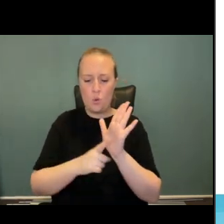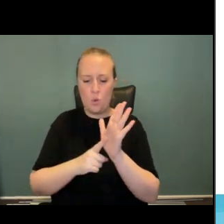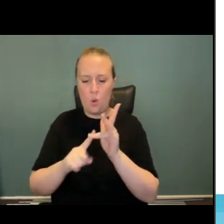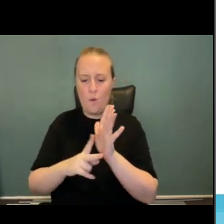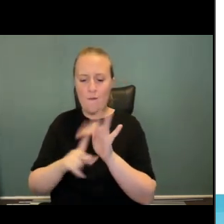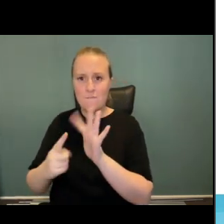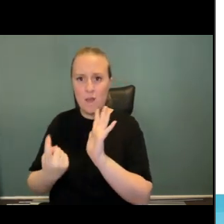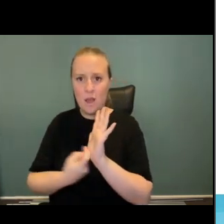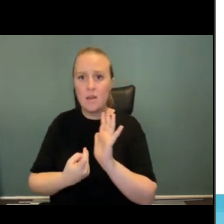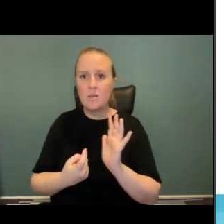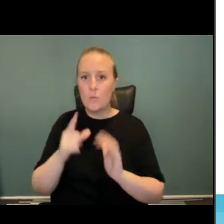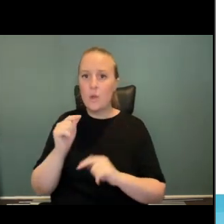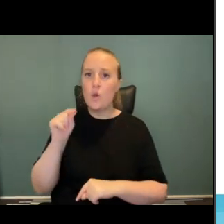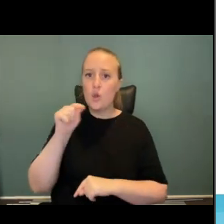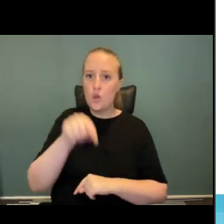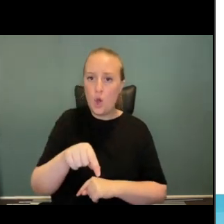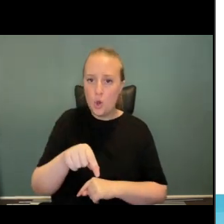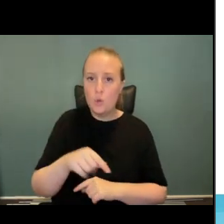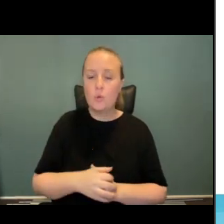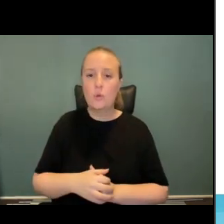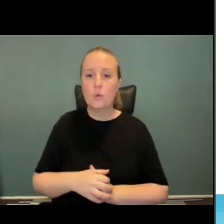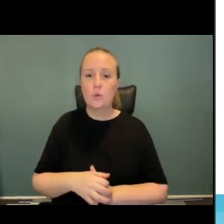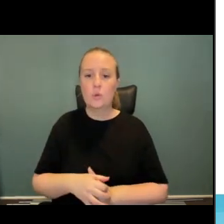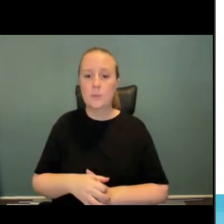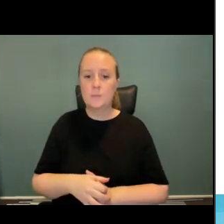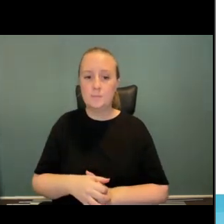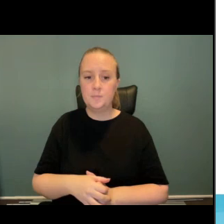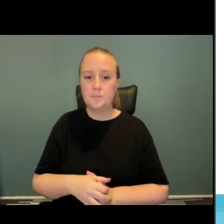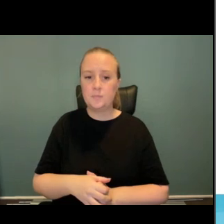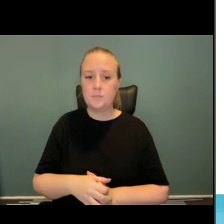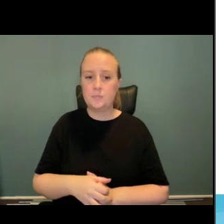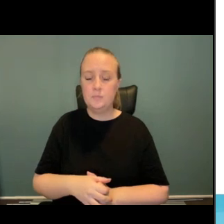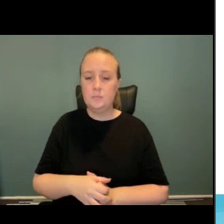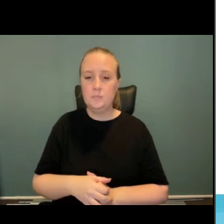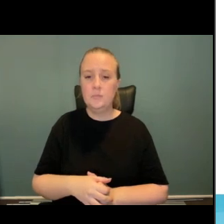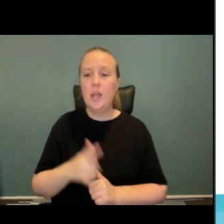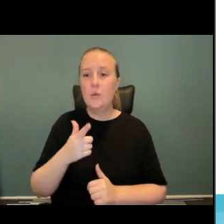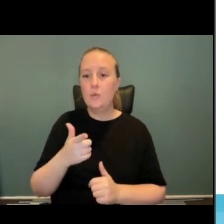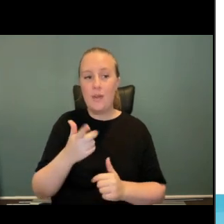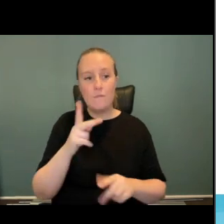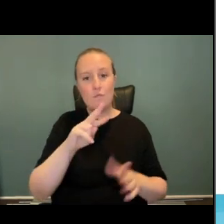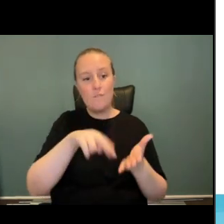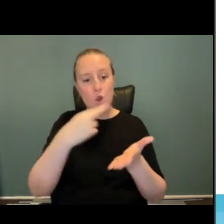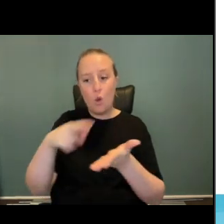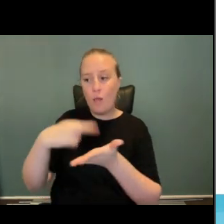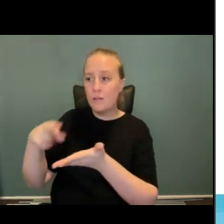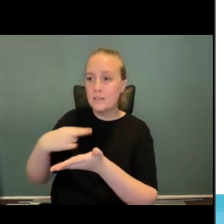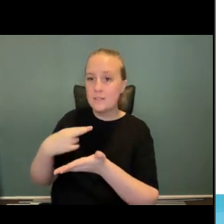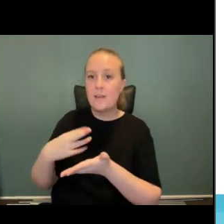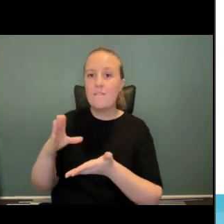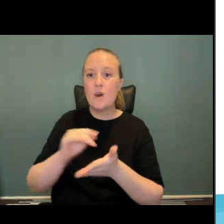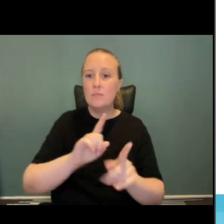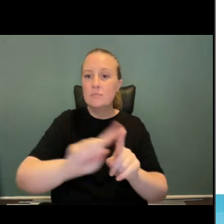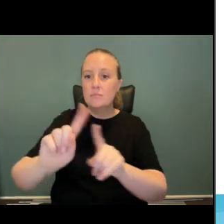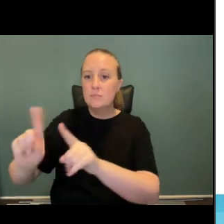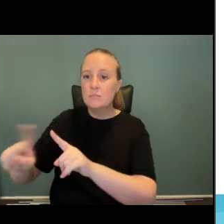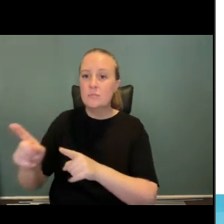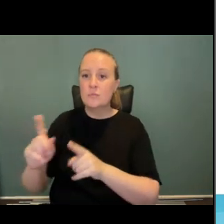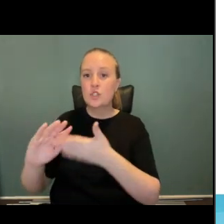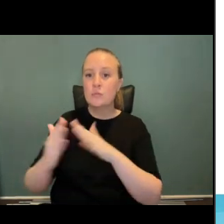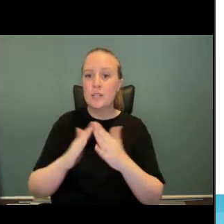attend to that and assist the court in that regard. And then we can accept referrals from community legal service centres,